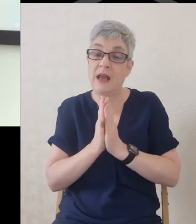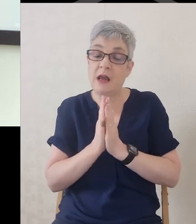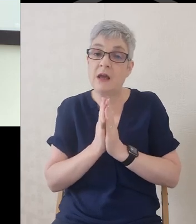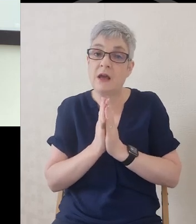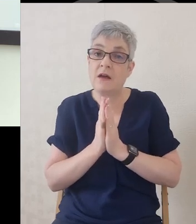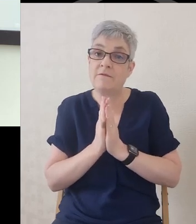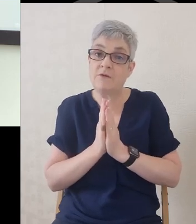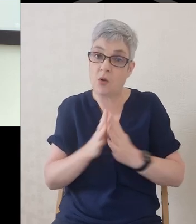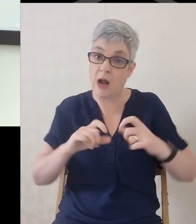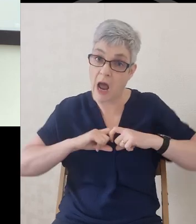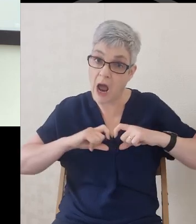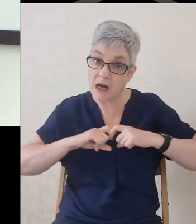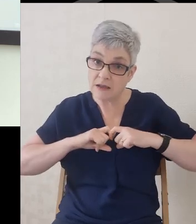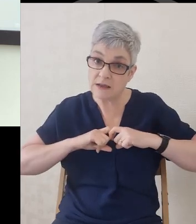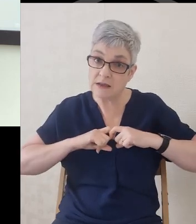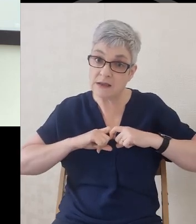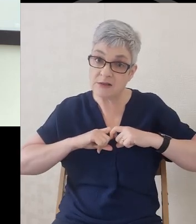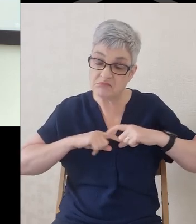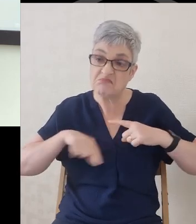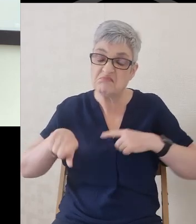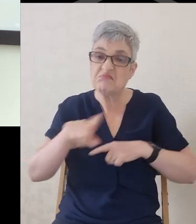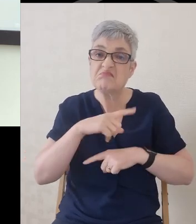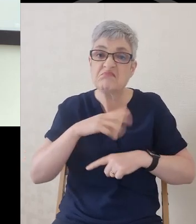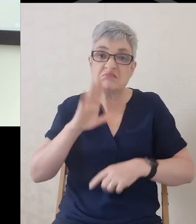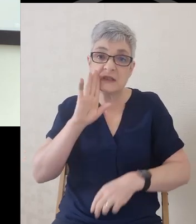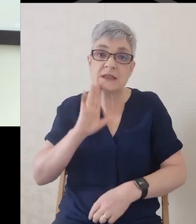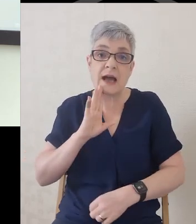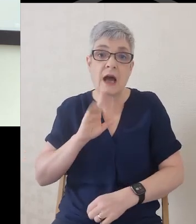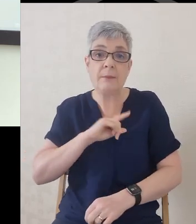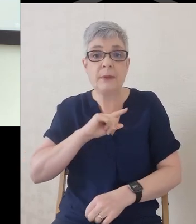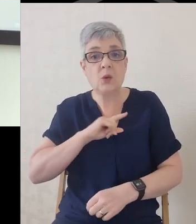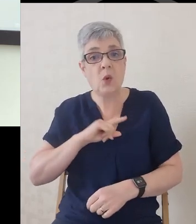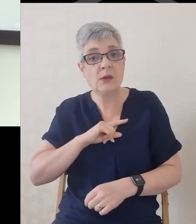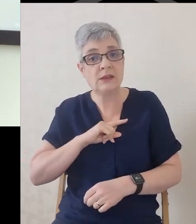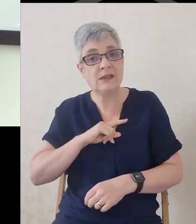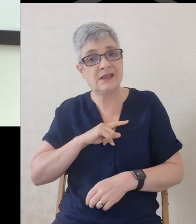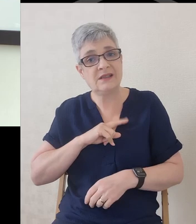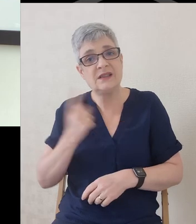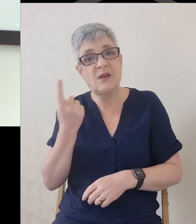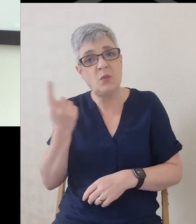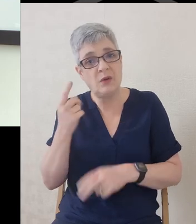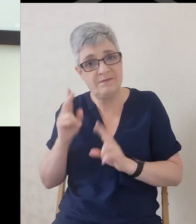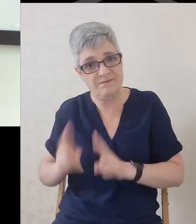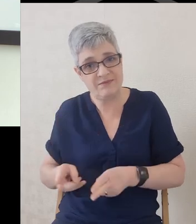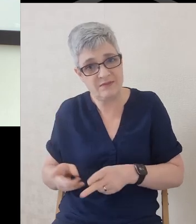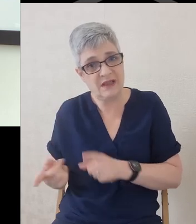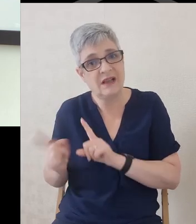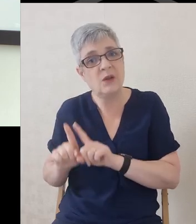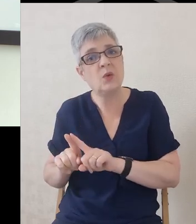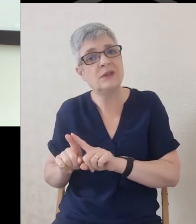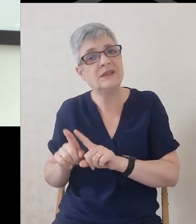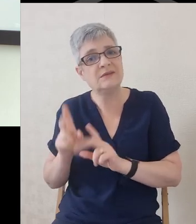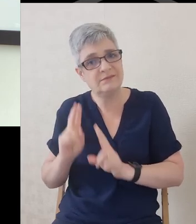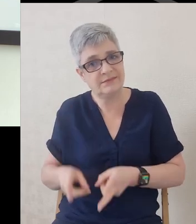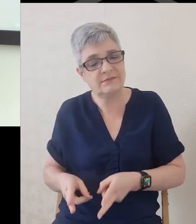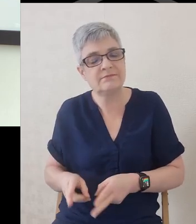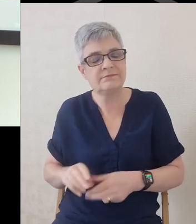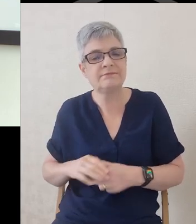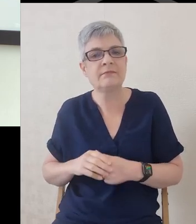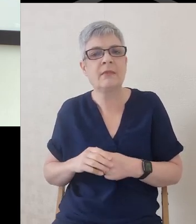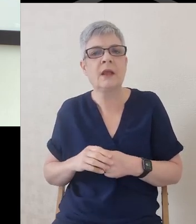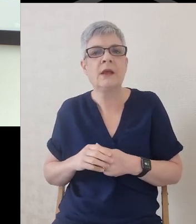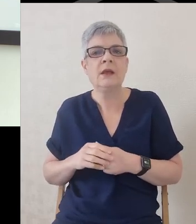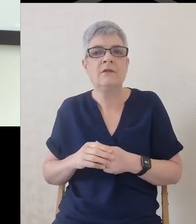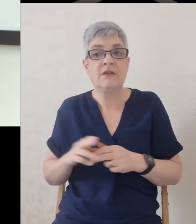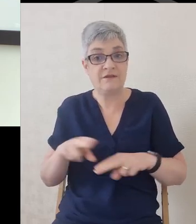have been saddened by the death of someone close and dear to them. For members of